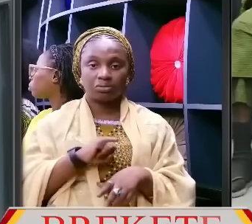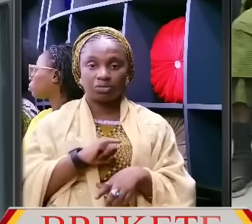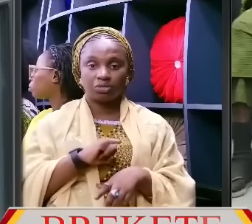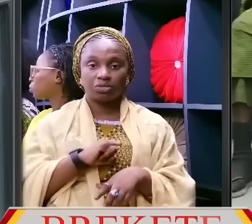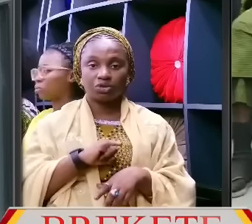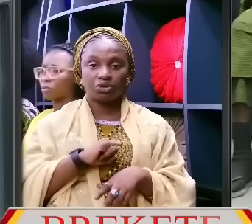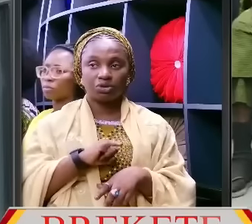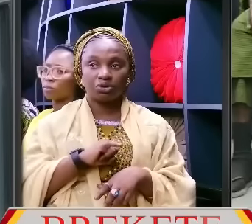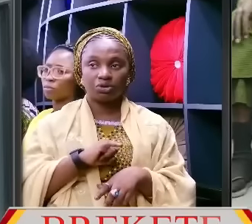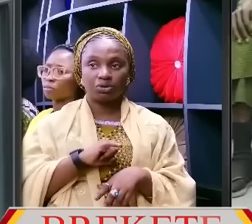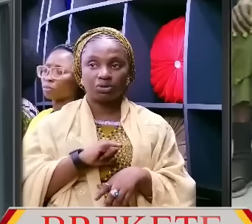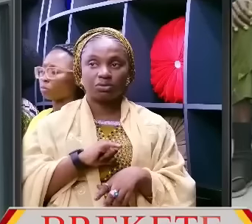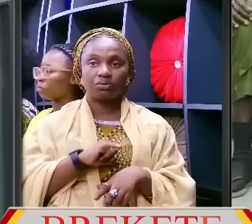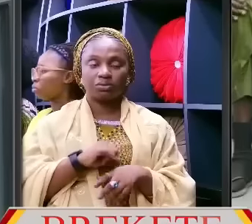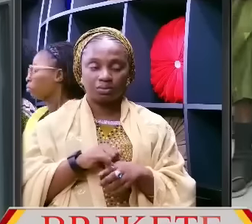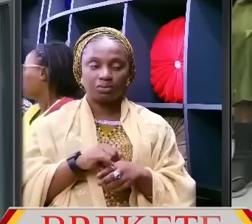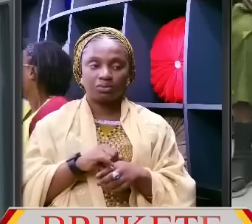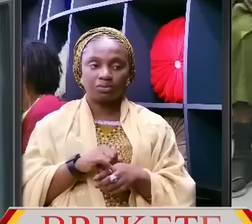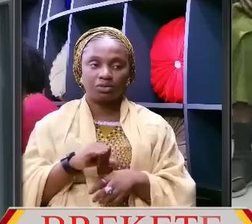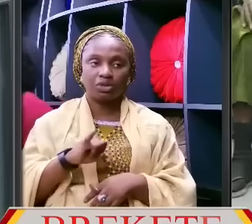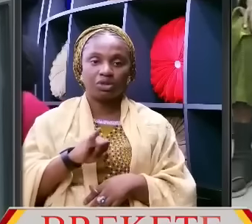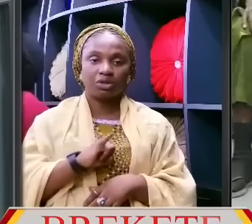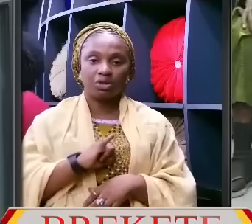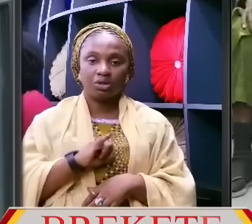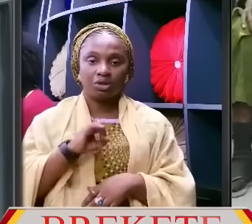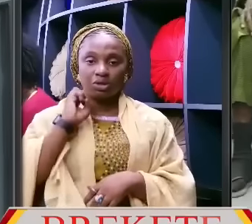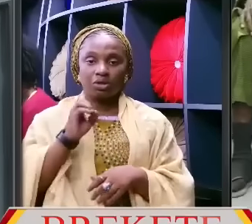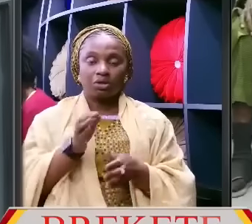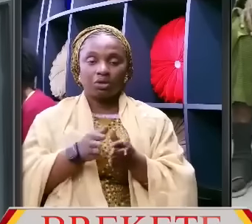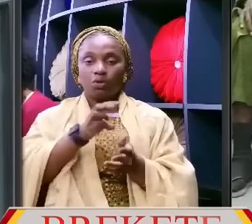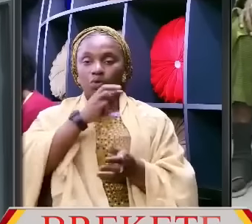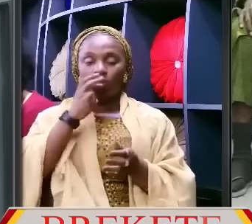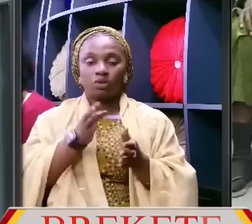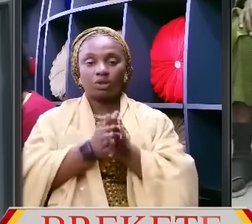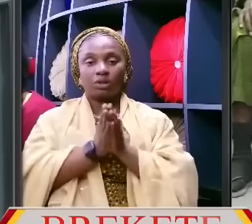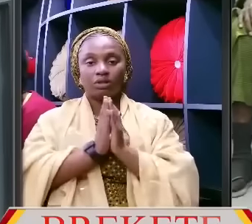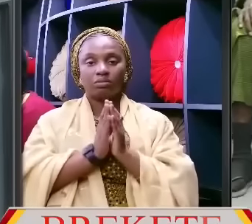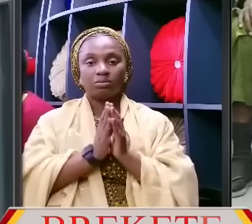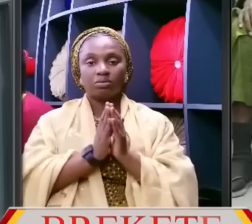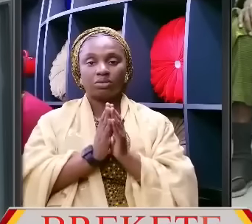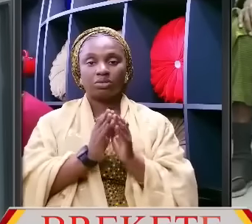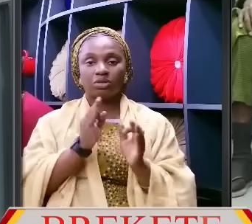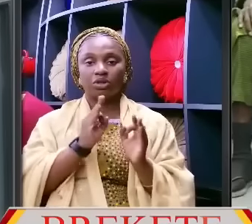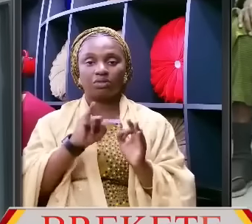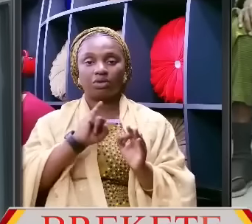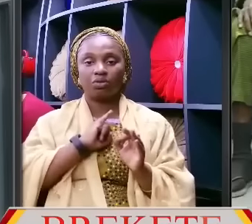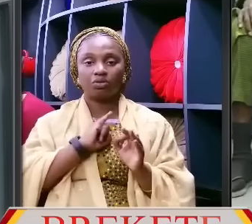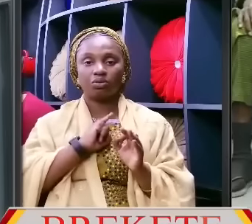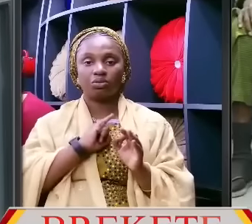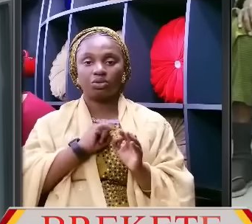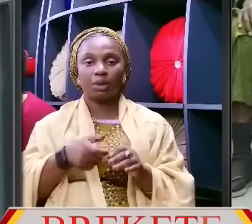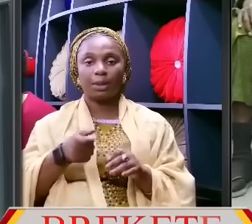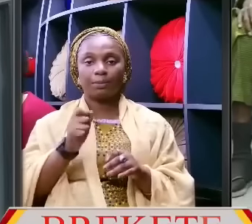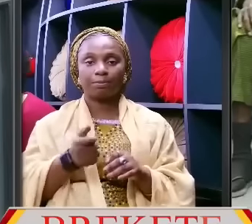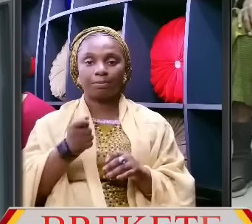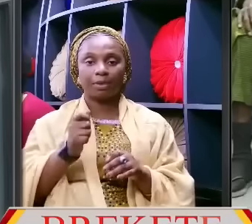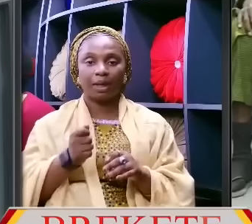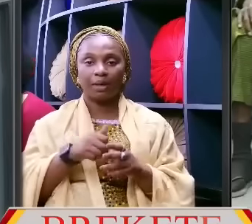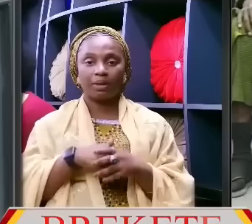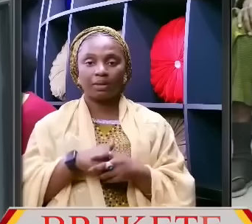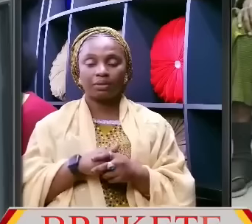work I will do. Now big asset you carry. No, you understand? Mm. I laugh. I move away. So when I'm hearing this